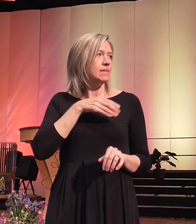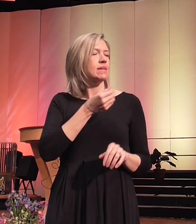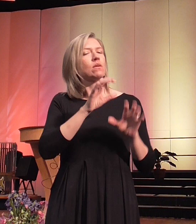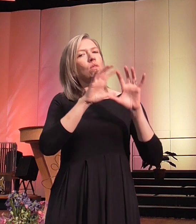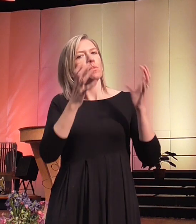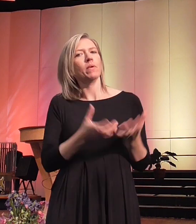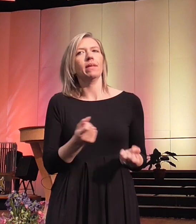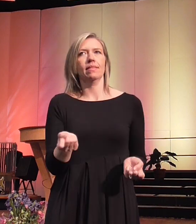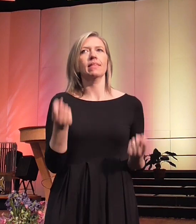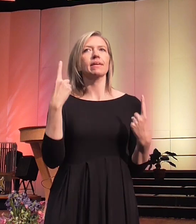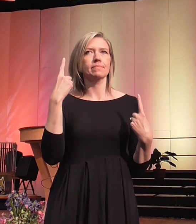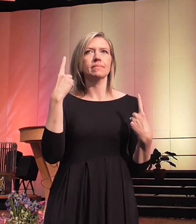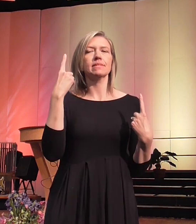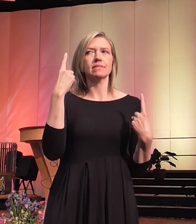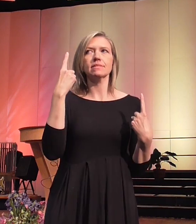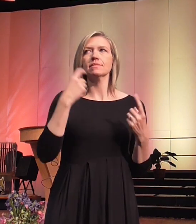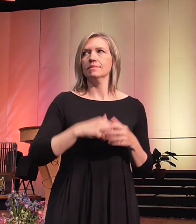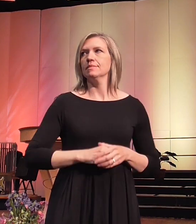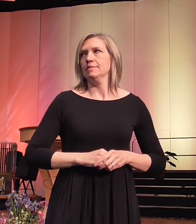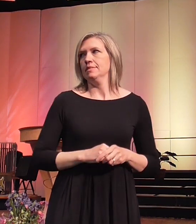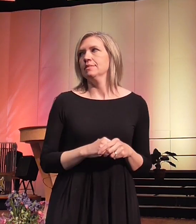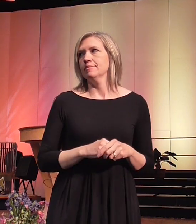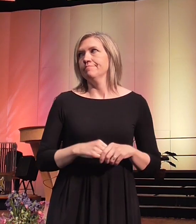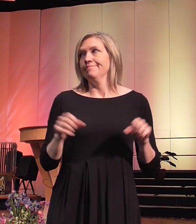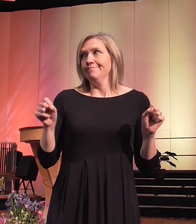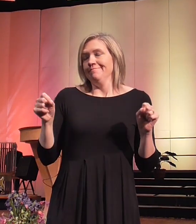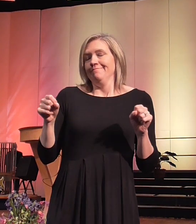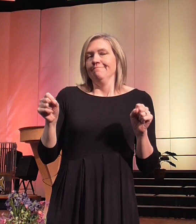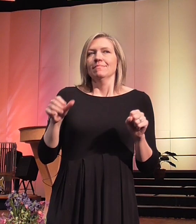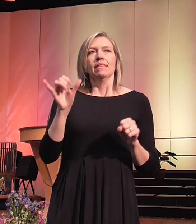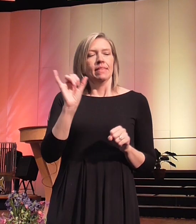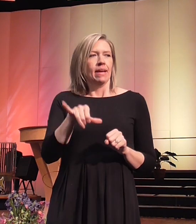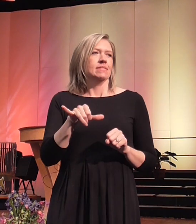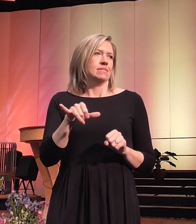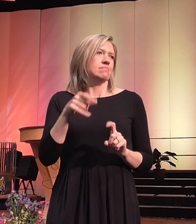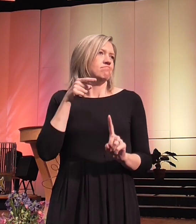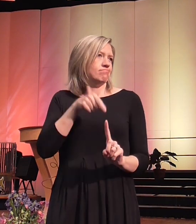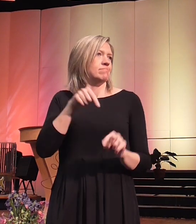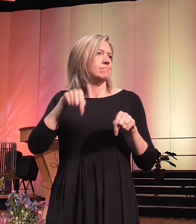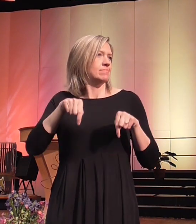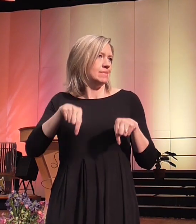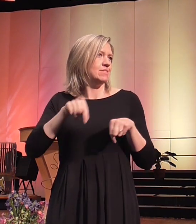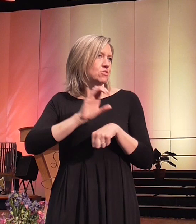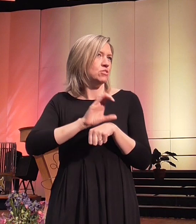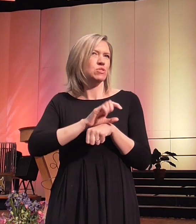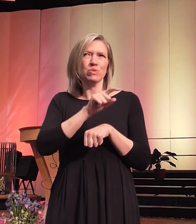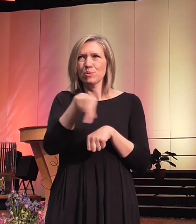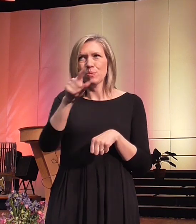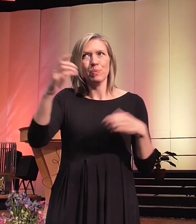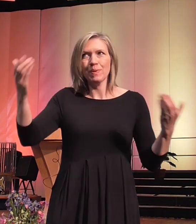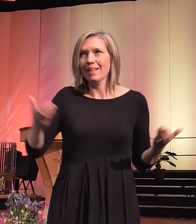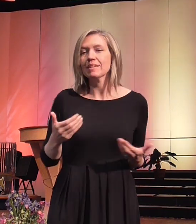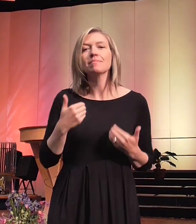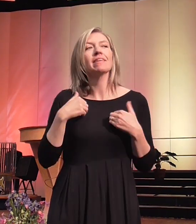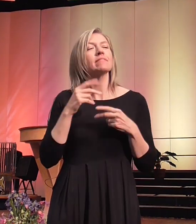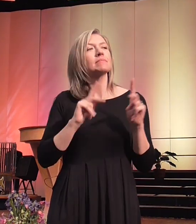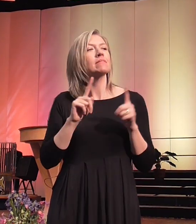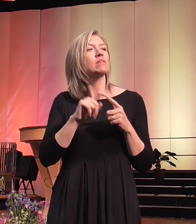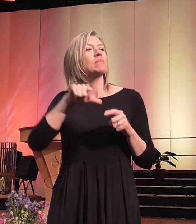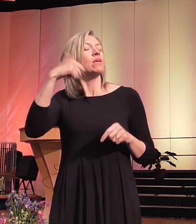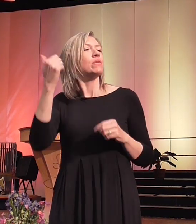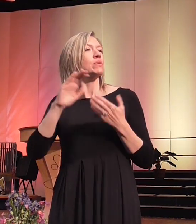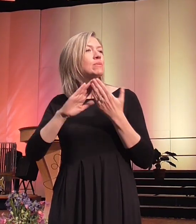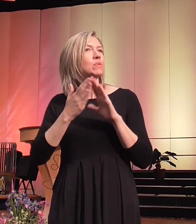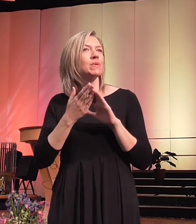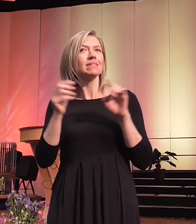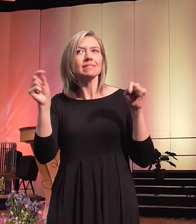empowerment and global enlightenment. Yeah, so that's what we're about here. And know that you're welcome. We got some people from other communities